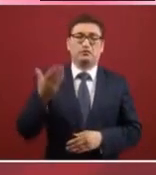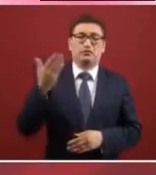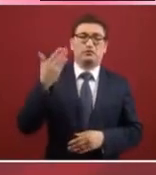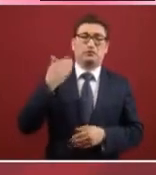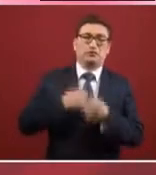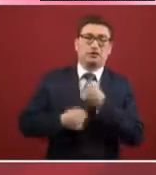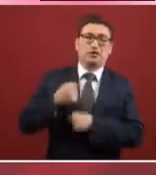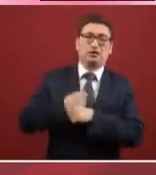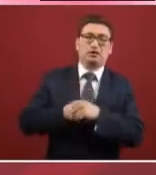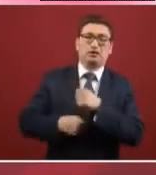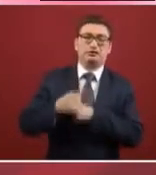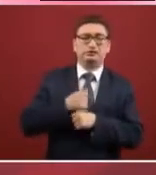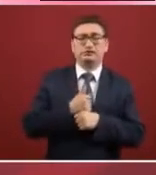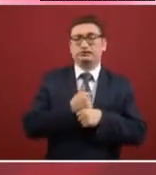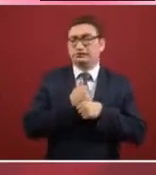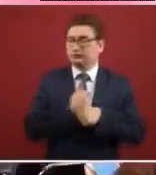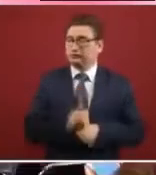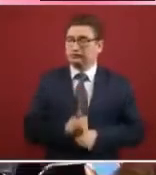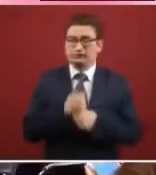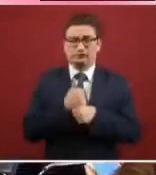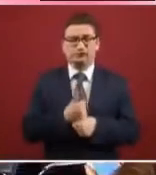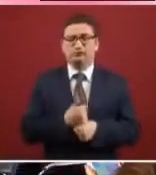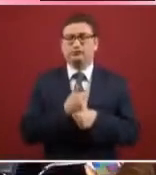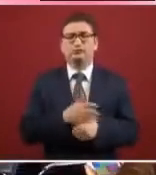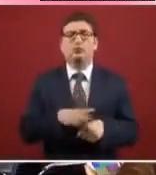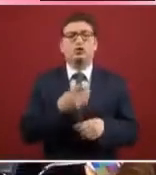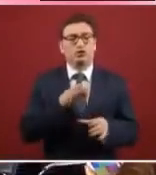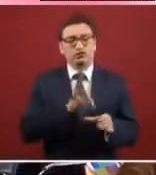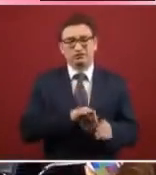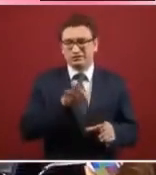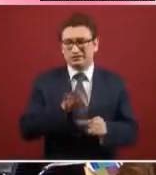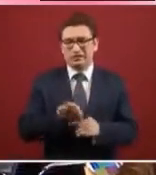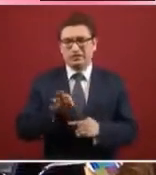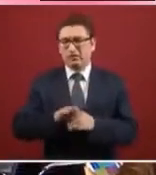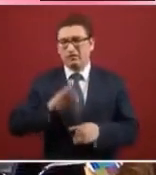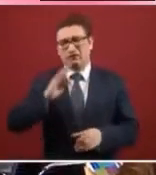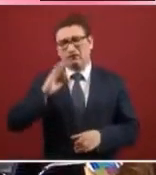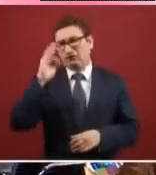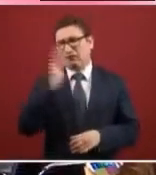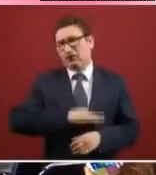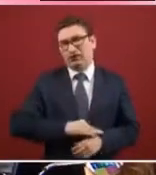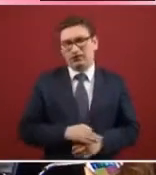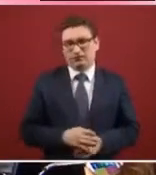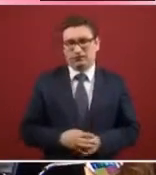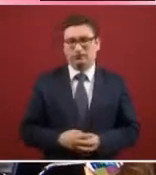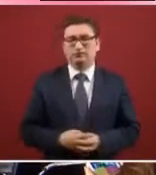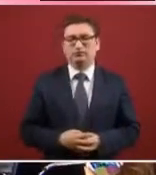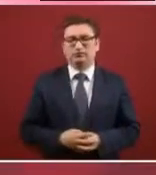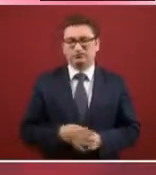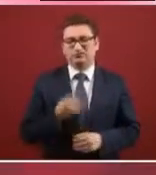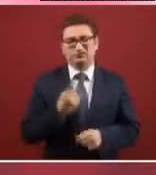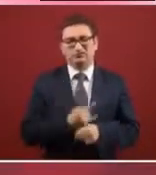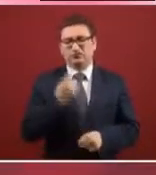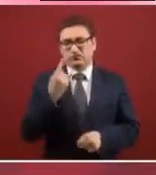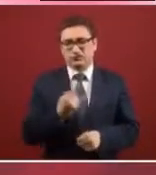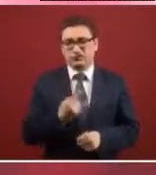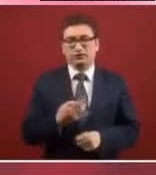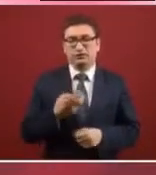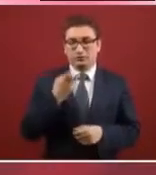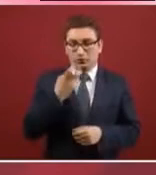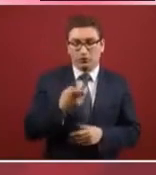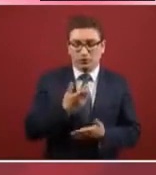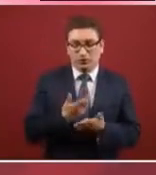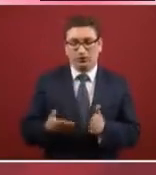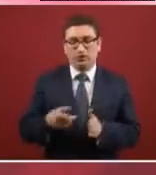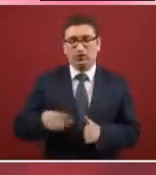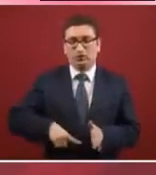dealing with this for centuries electorales. Electoral frauds. Eso es otra cosa que that's another thing